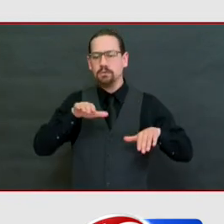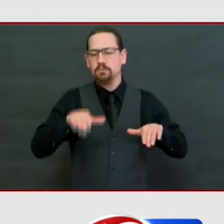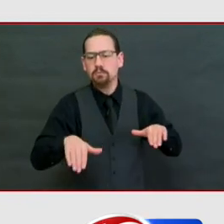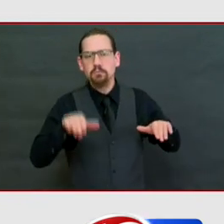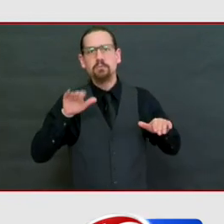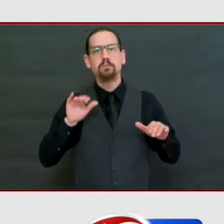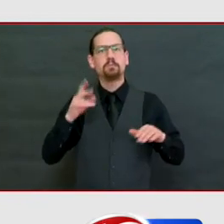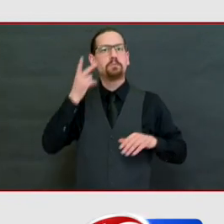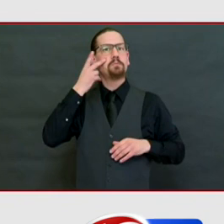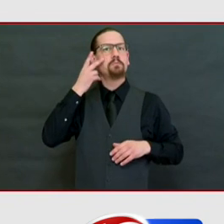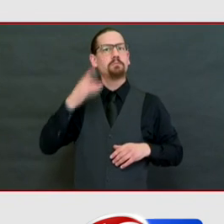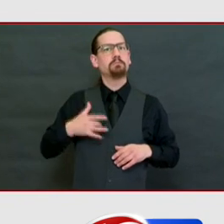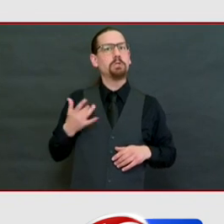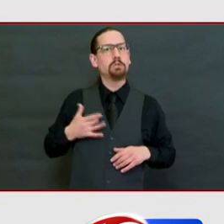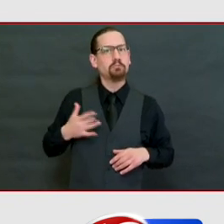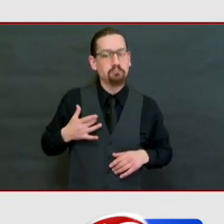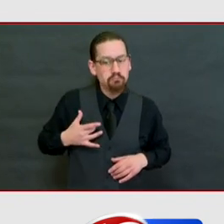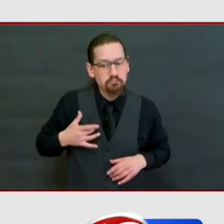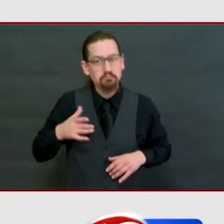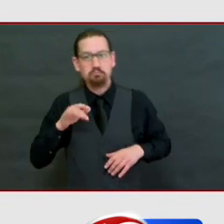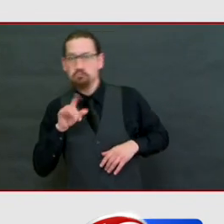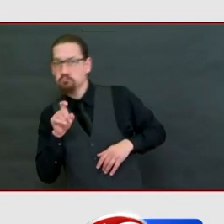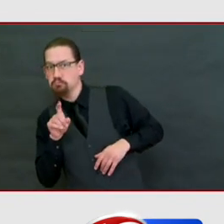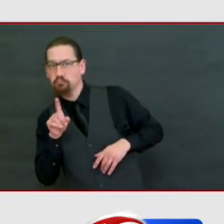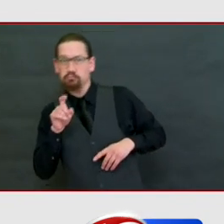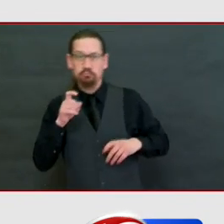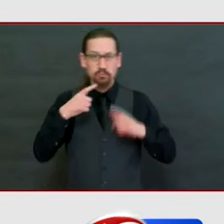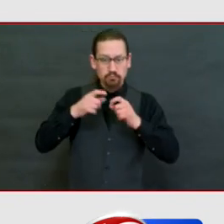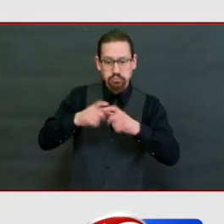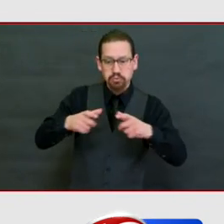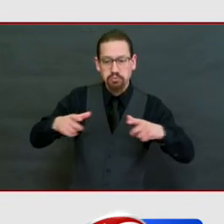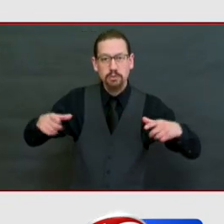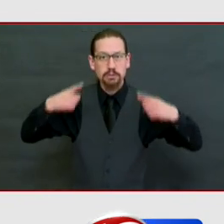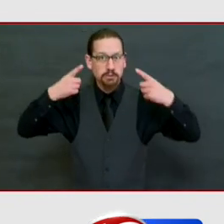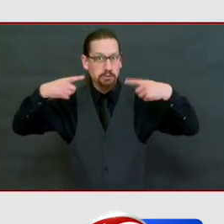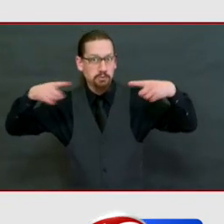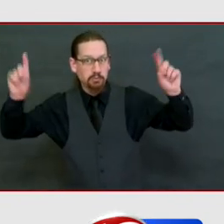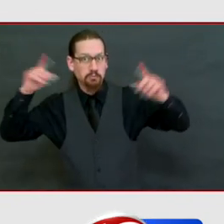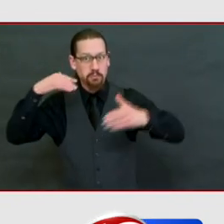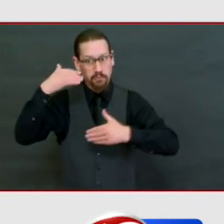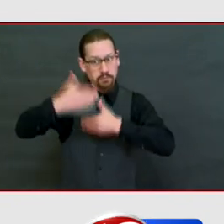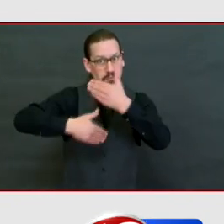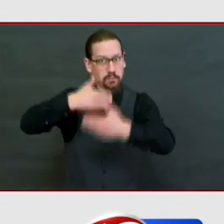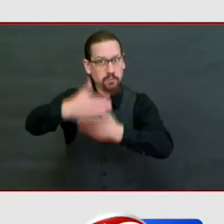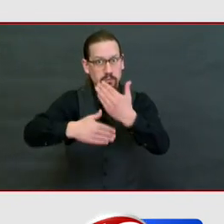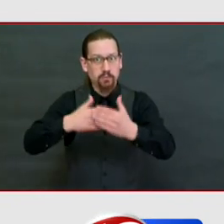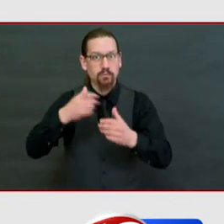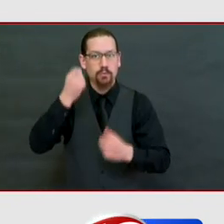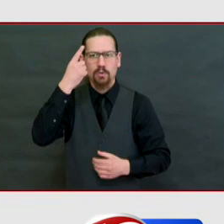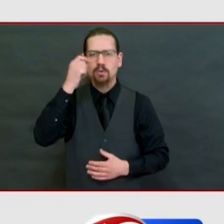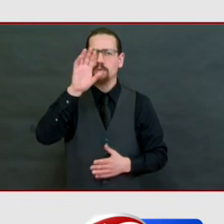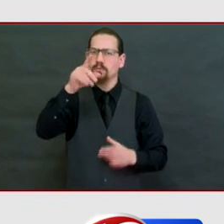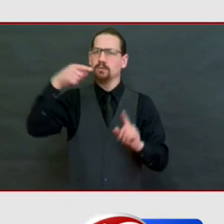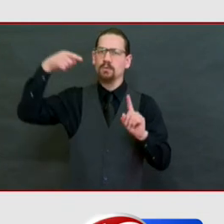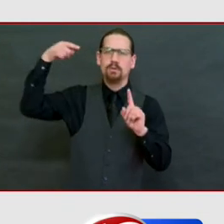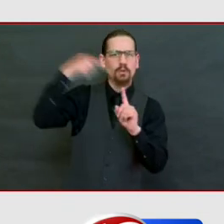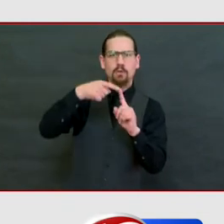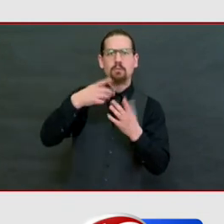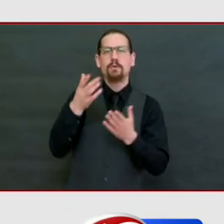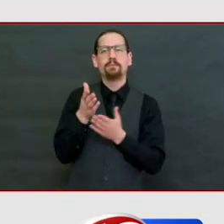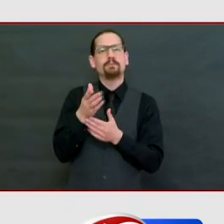phase one. During this phase, we're going to be able to resume some social activity and some business